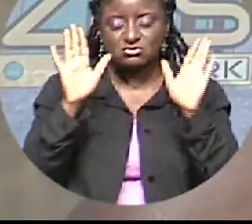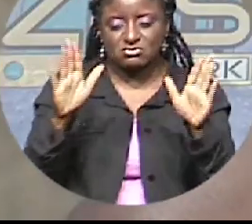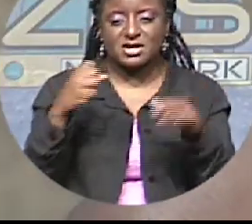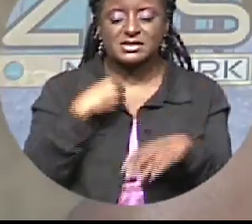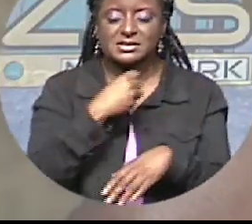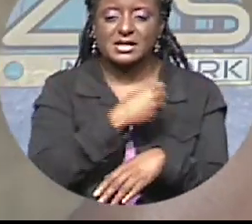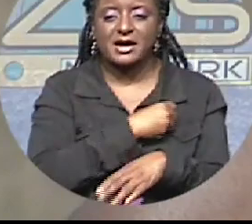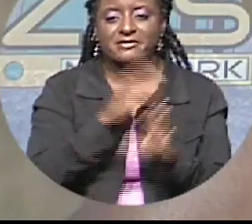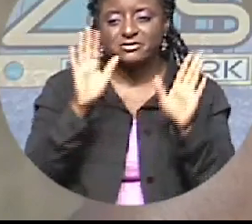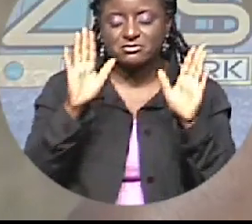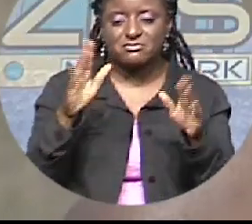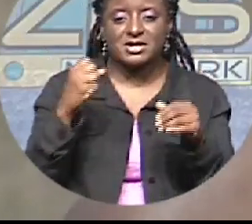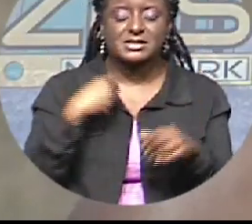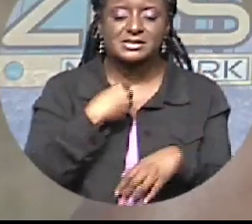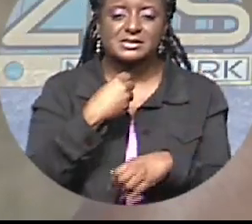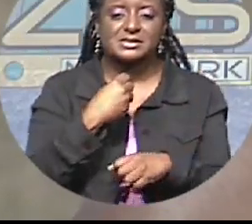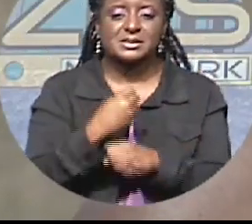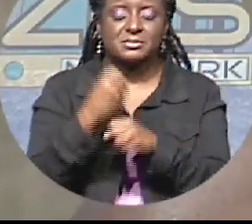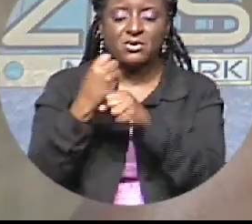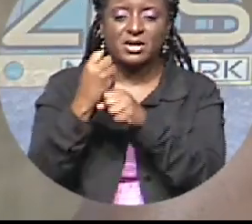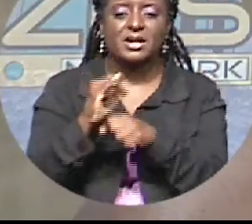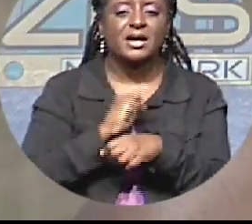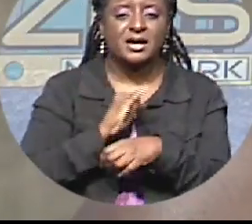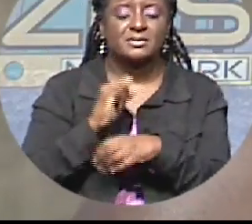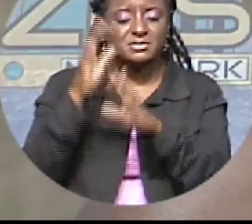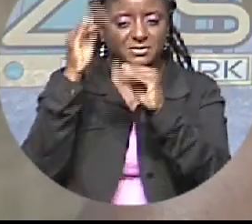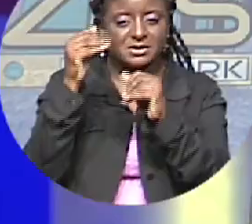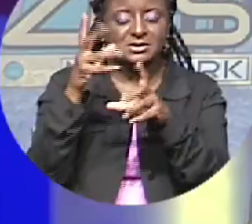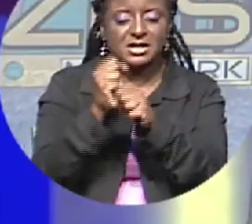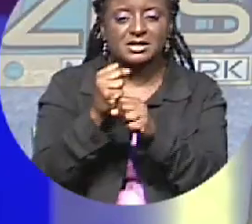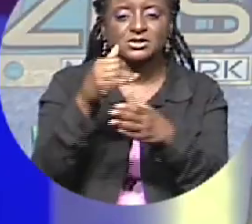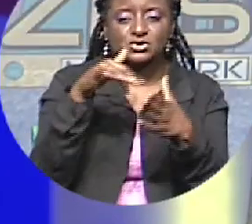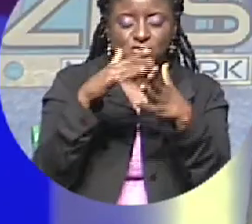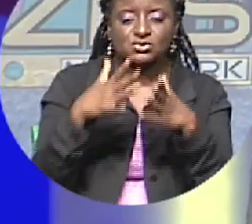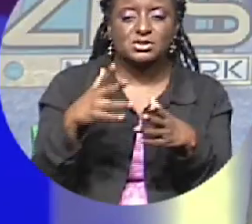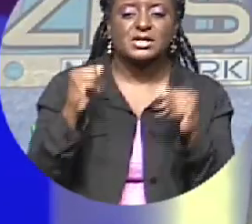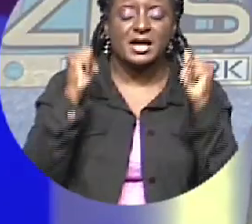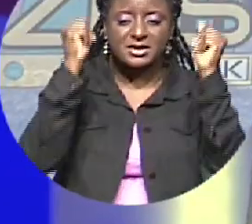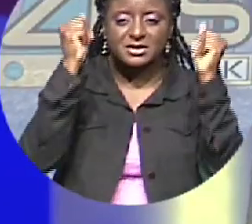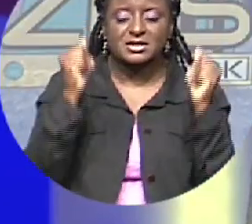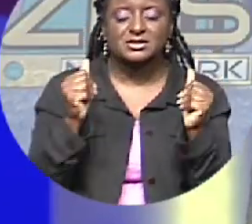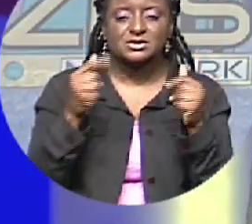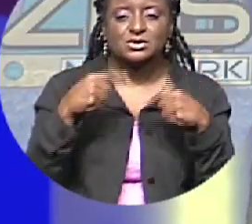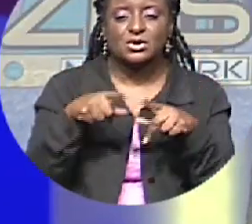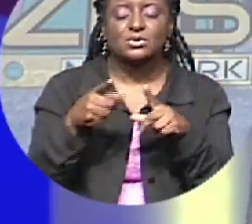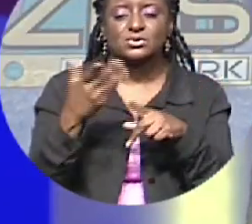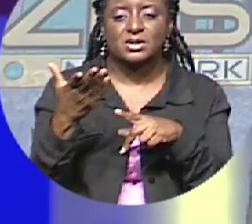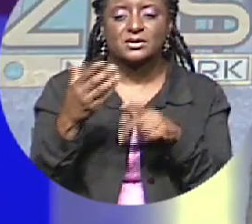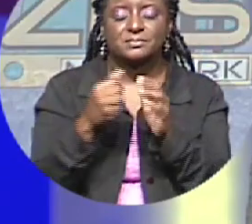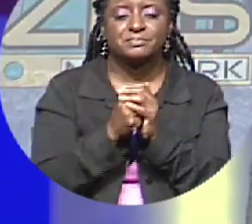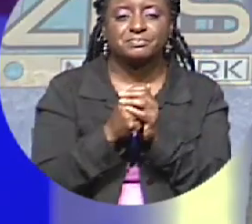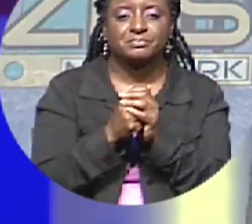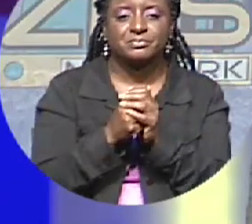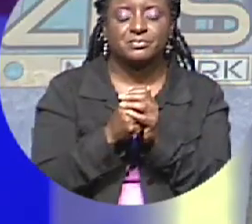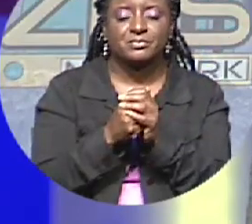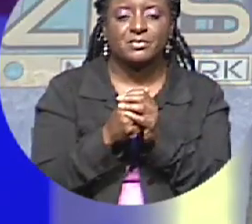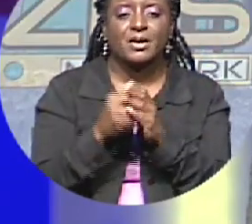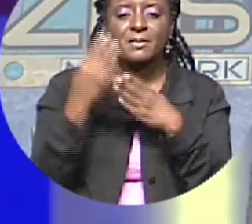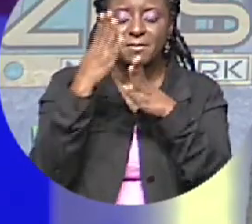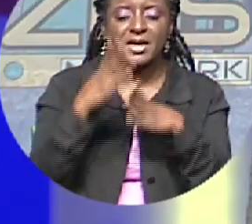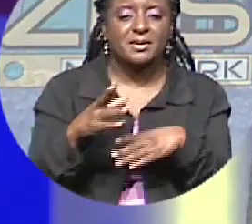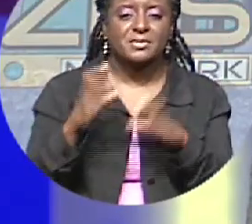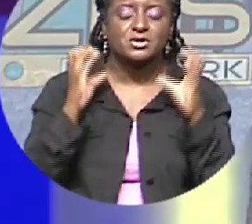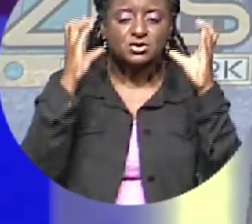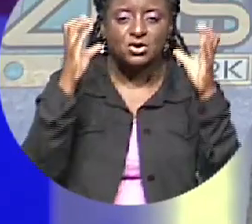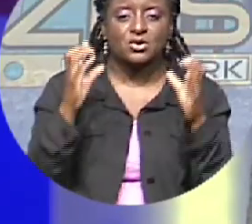forward to getting some student athletes to attend U of H. Bahamian coach Ray Evans is currently at Blazer Elite in